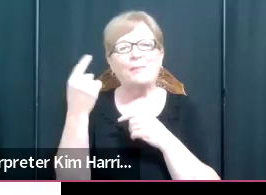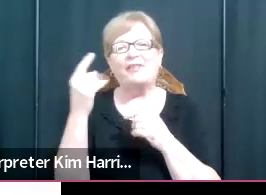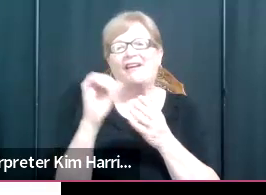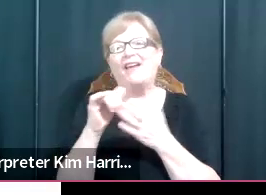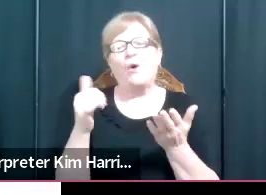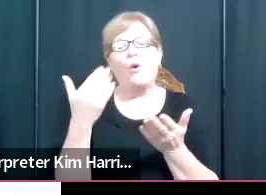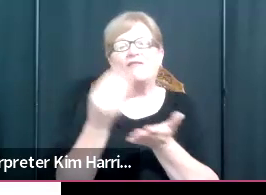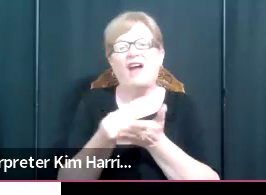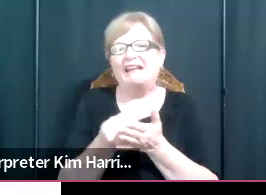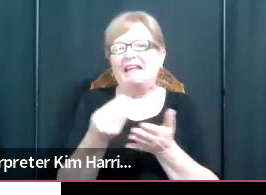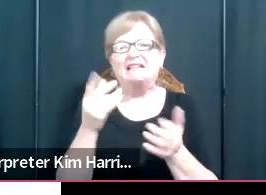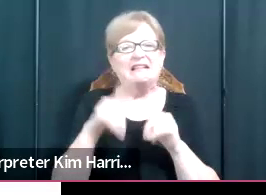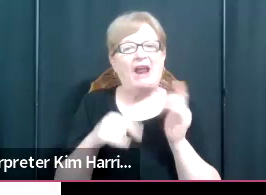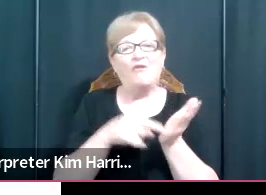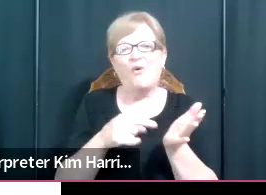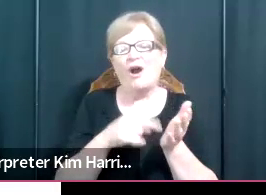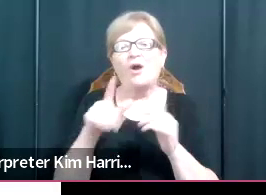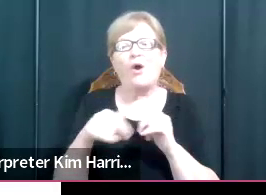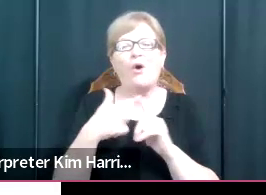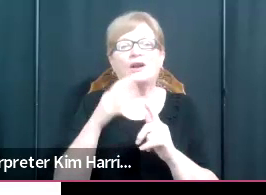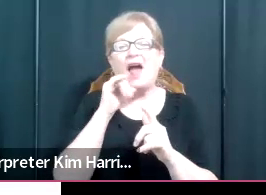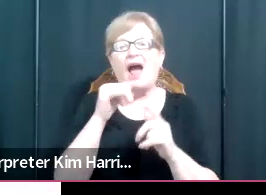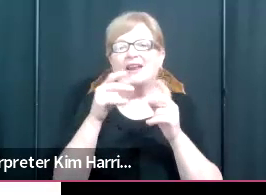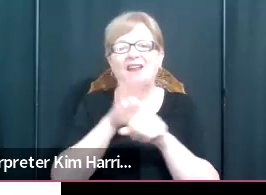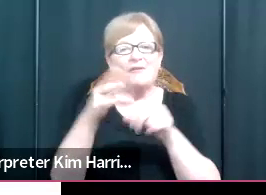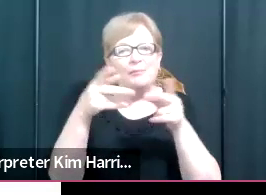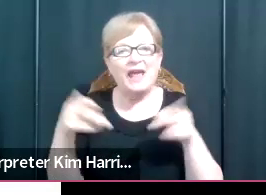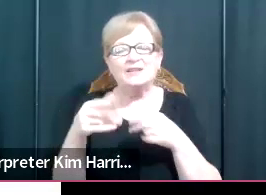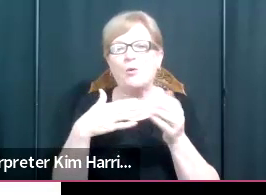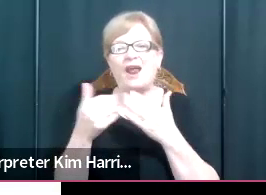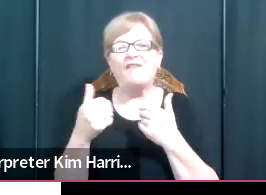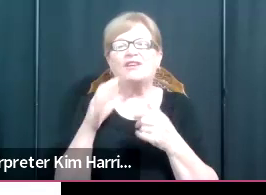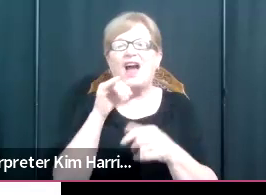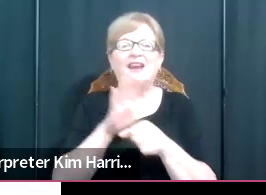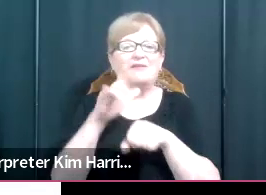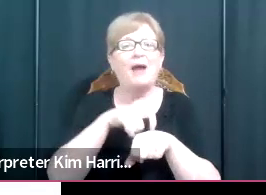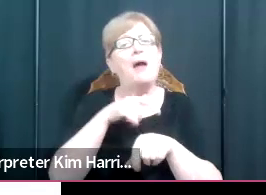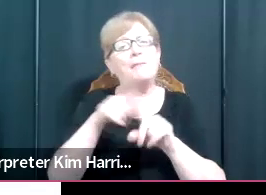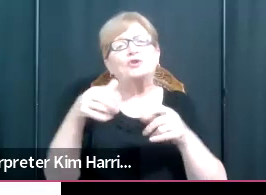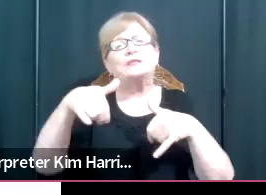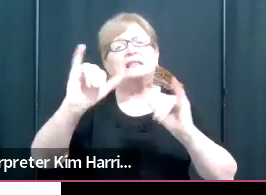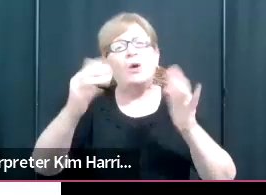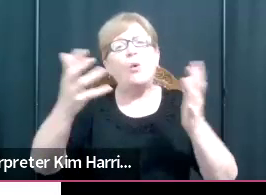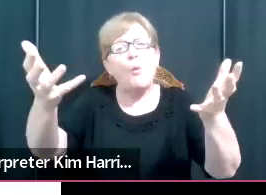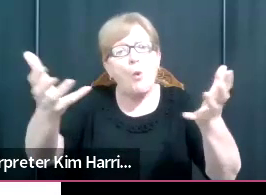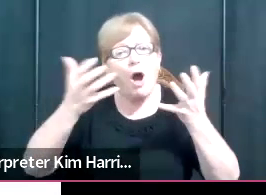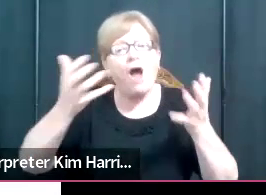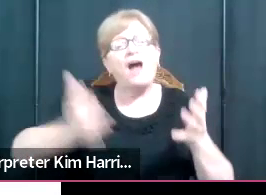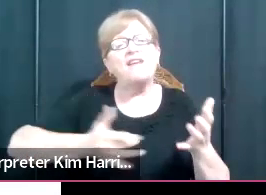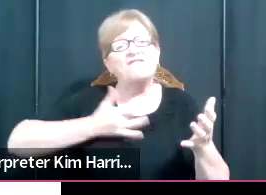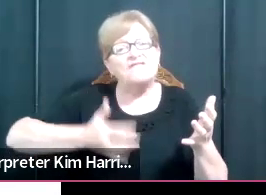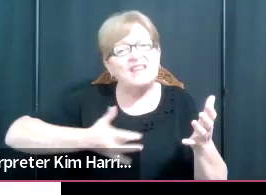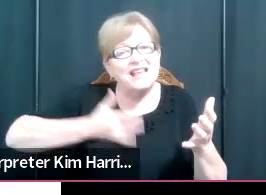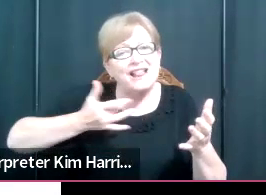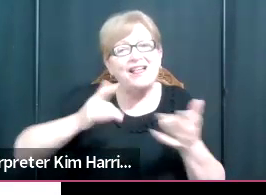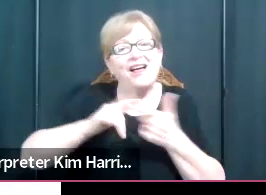finances or lack of space or lack of time, any reason really, but you still want to feel that companion